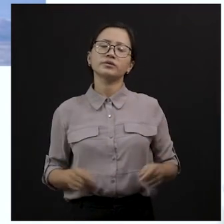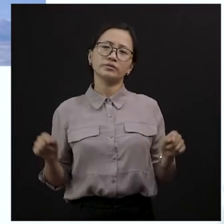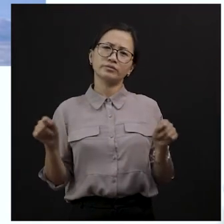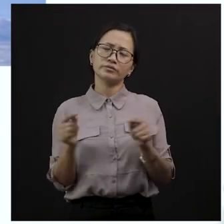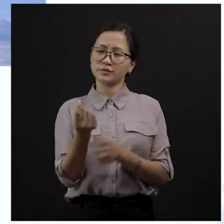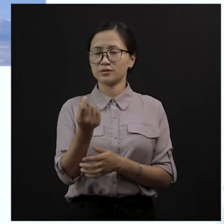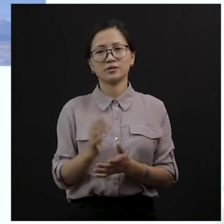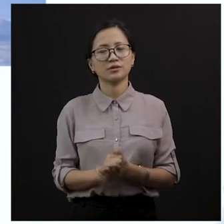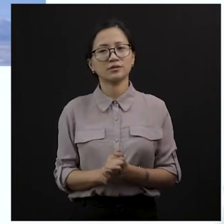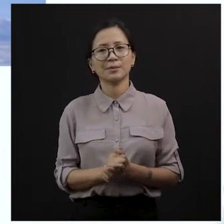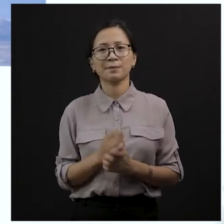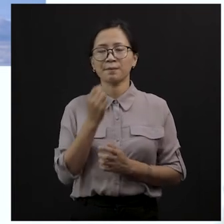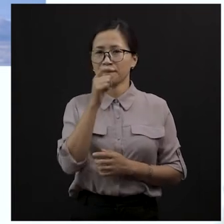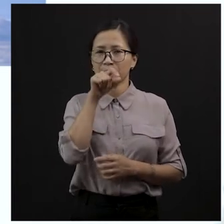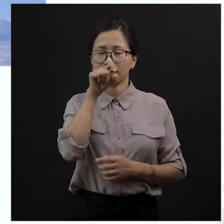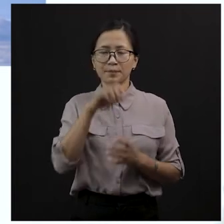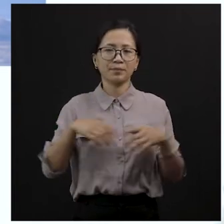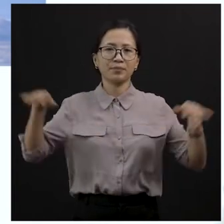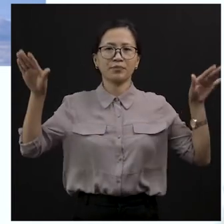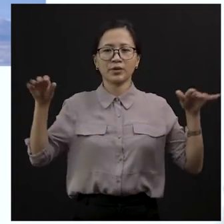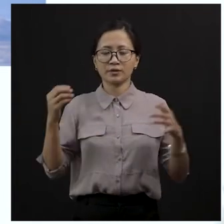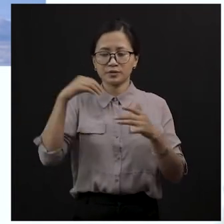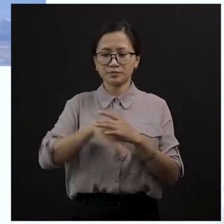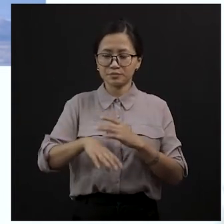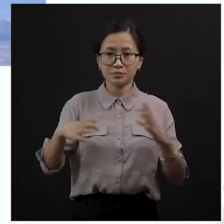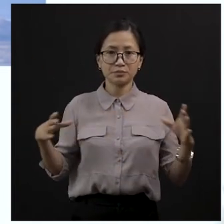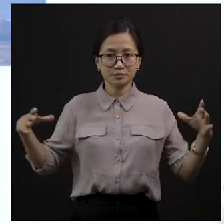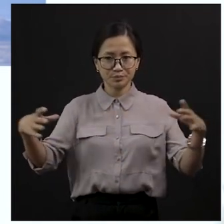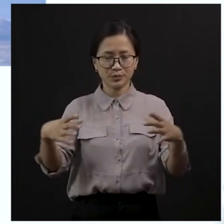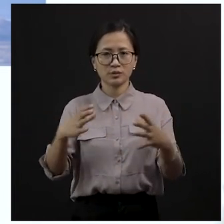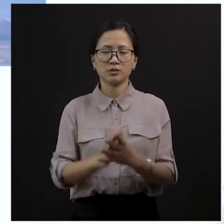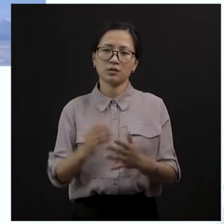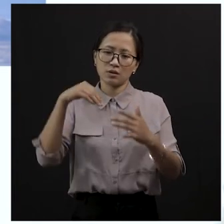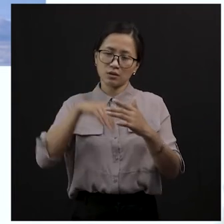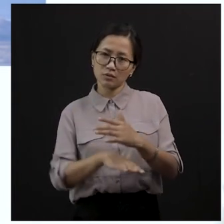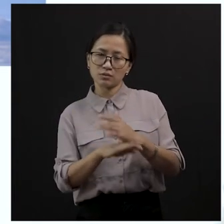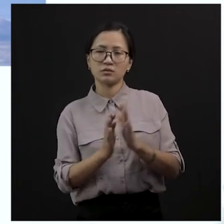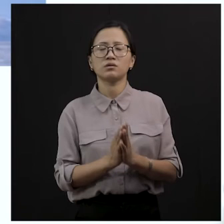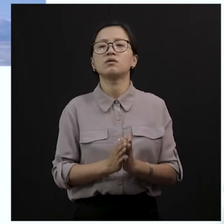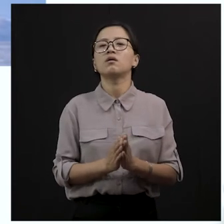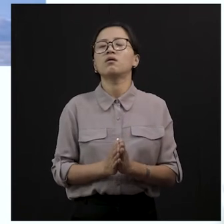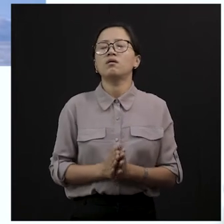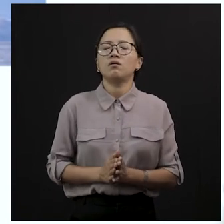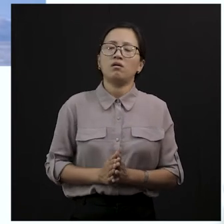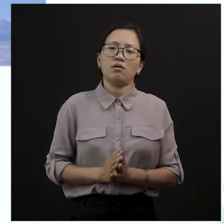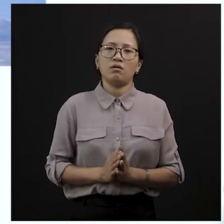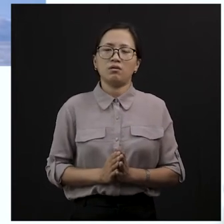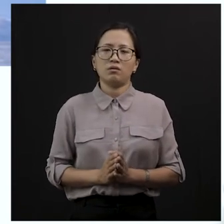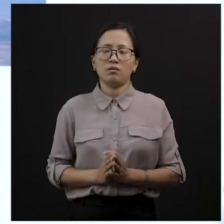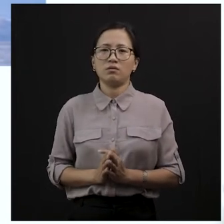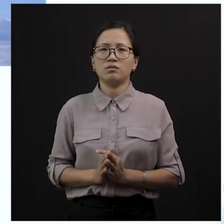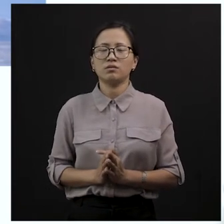the birds, okay? A basket was attached underneath the hot air balloon. See? We can all see this